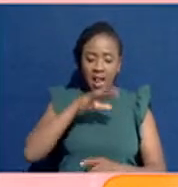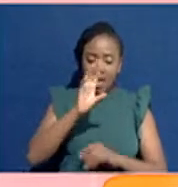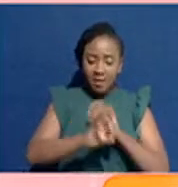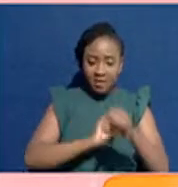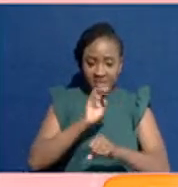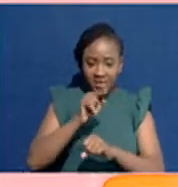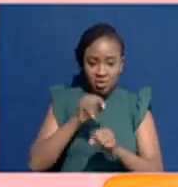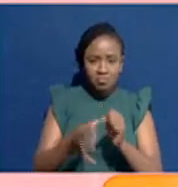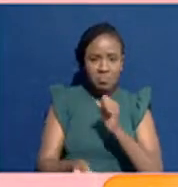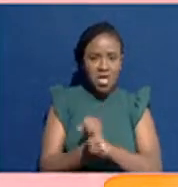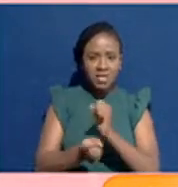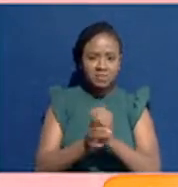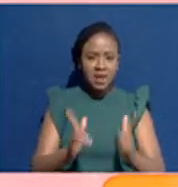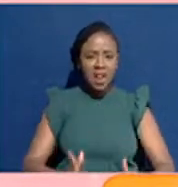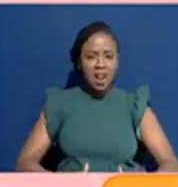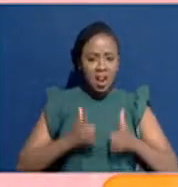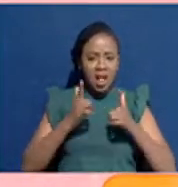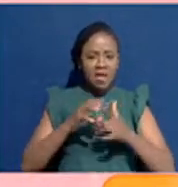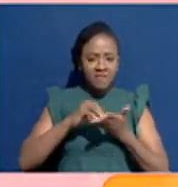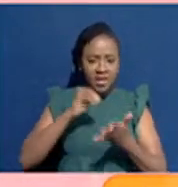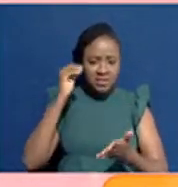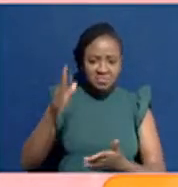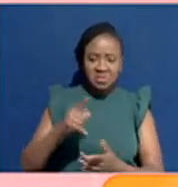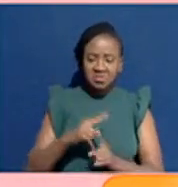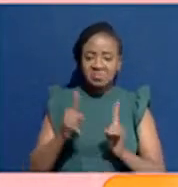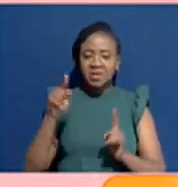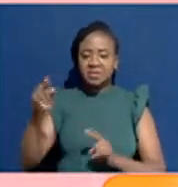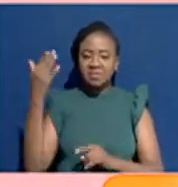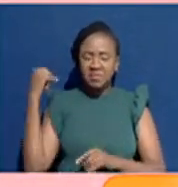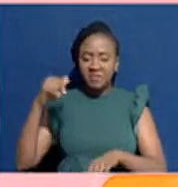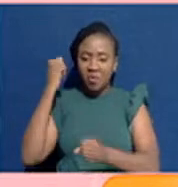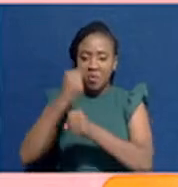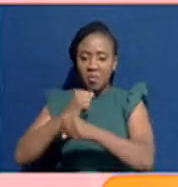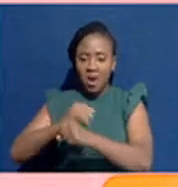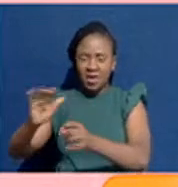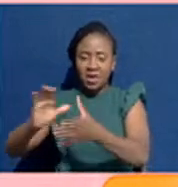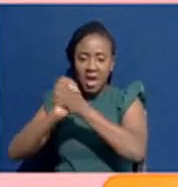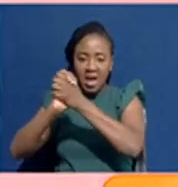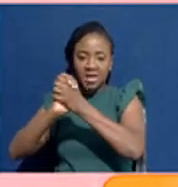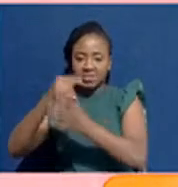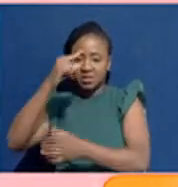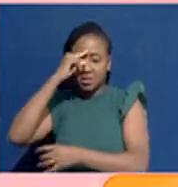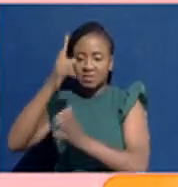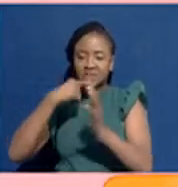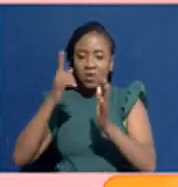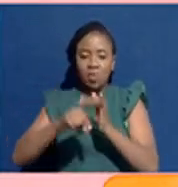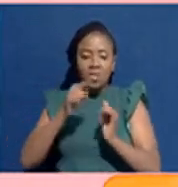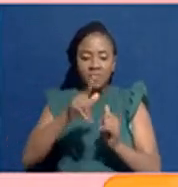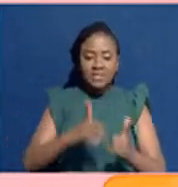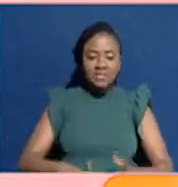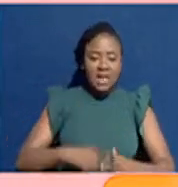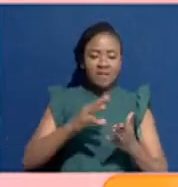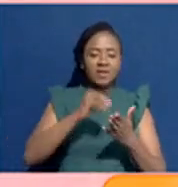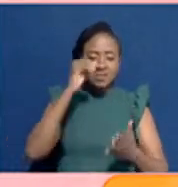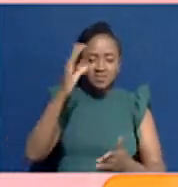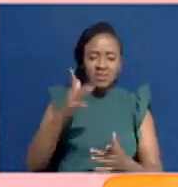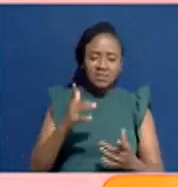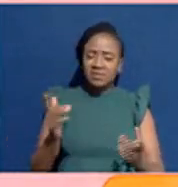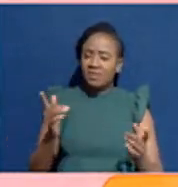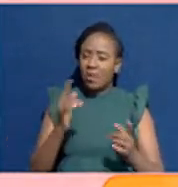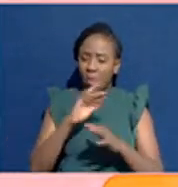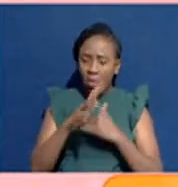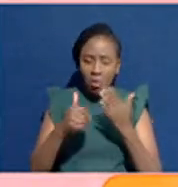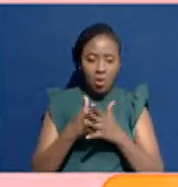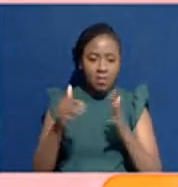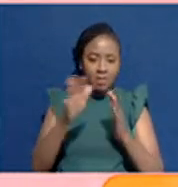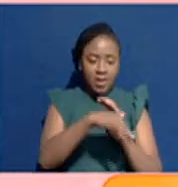cost of living. And he was declaring when he was in the handshake regime that this cost of living has gone up everywhere, Sam. And I